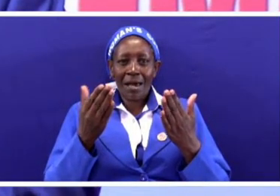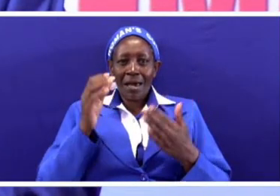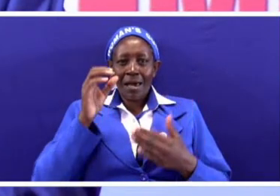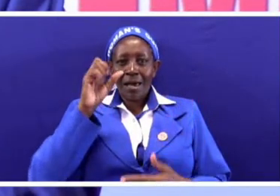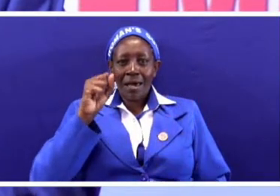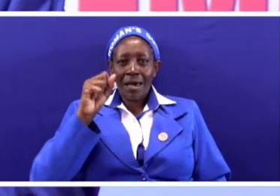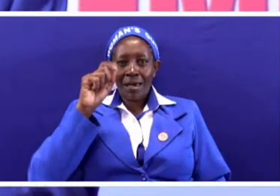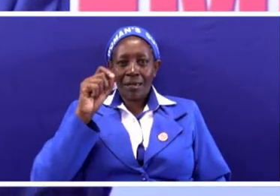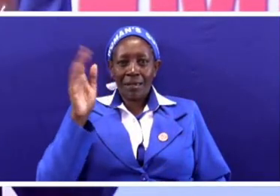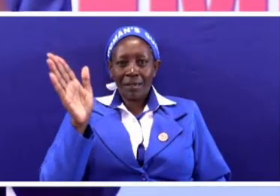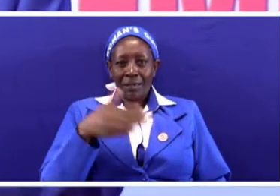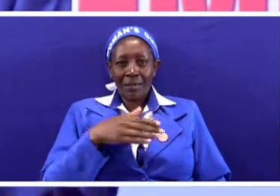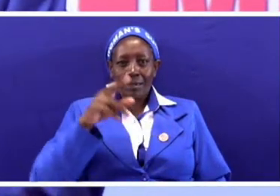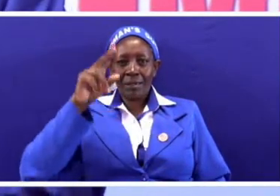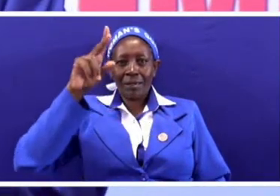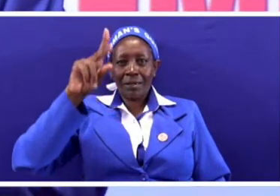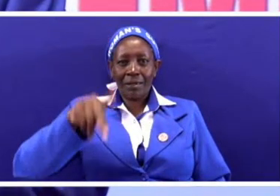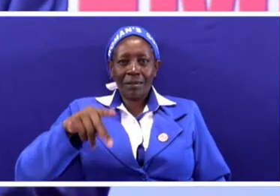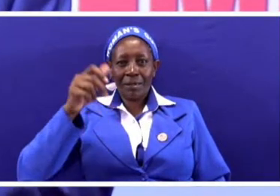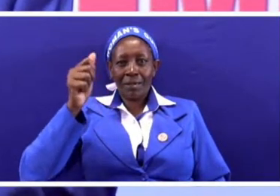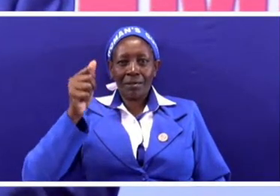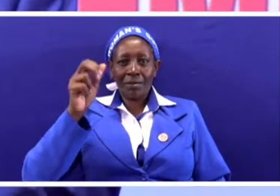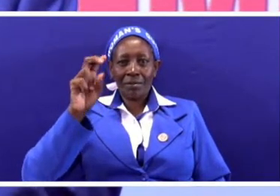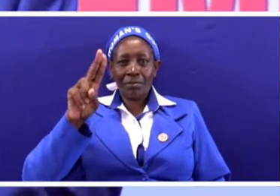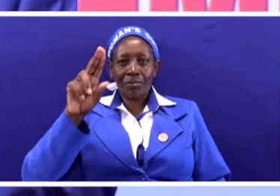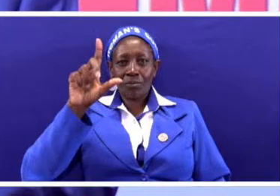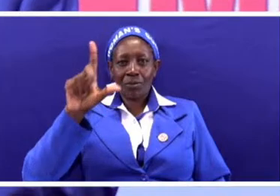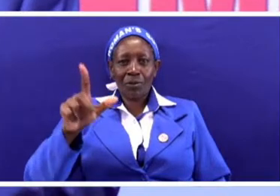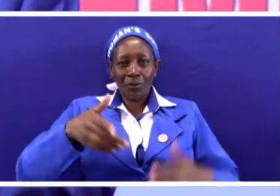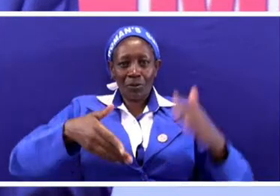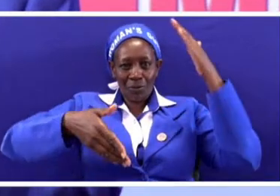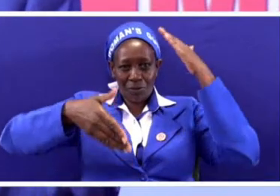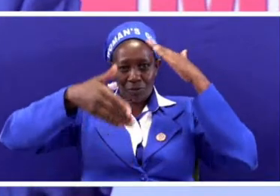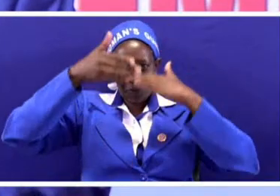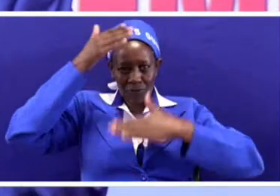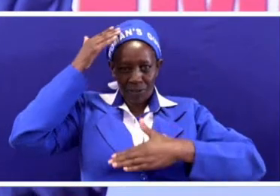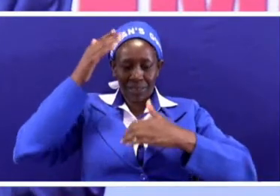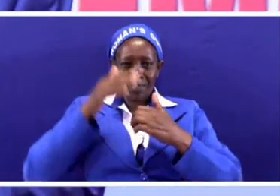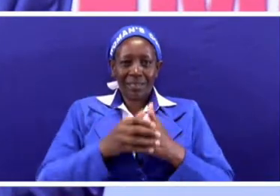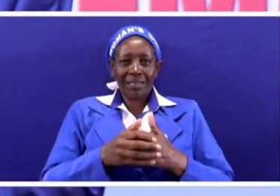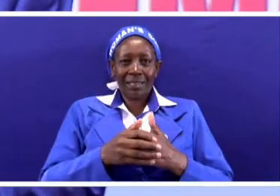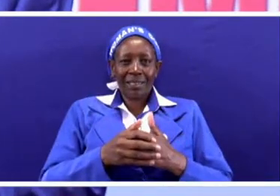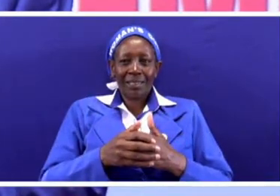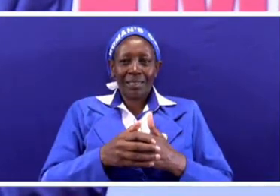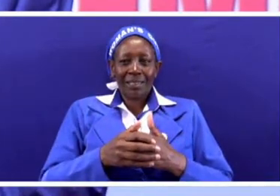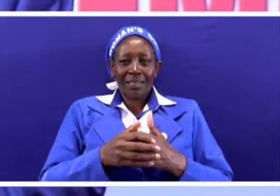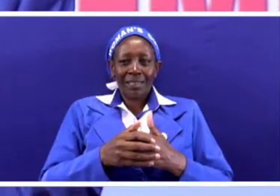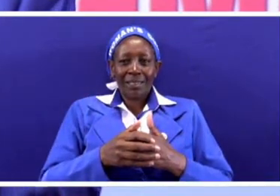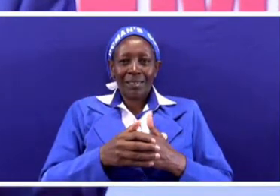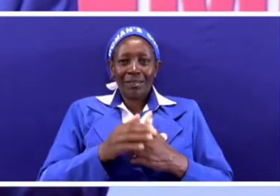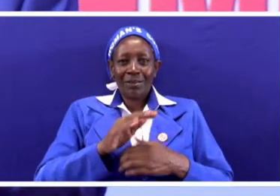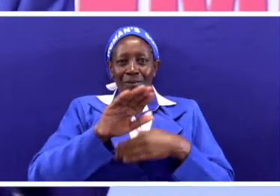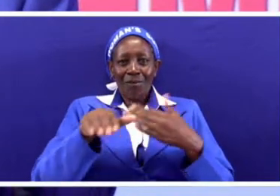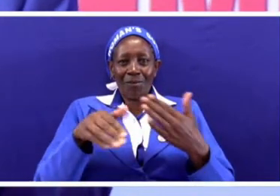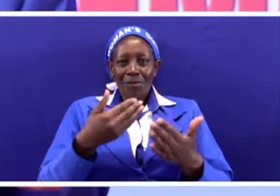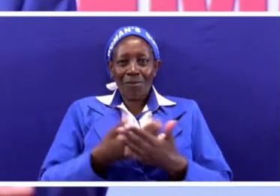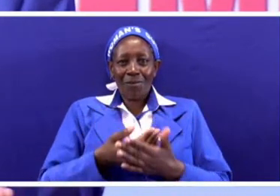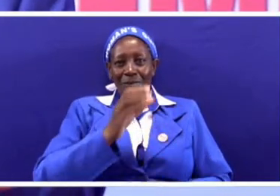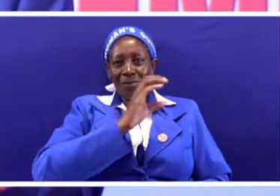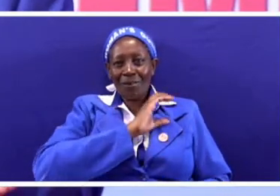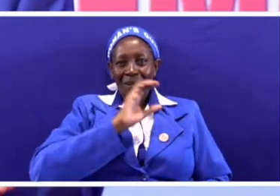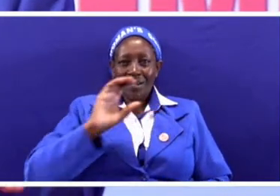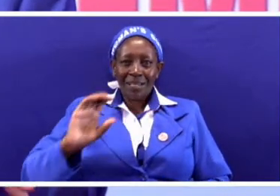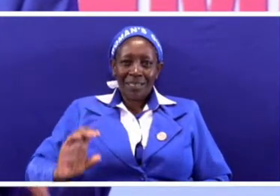happy as Presbyterians that we have one of us who is at that university, which is an ecumenical university, where there is some, you